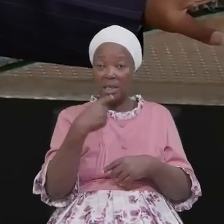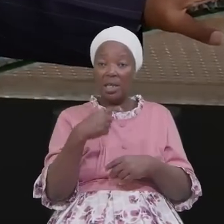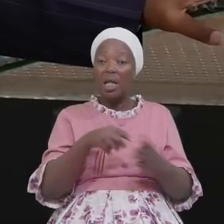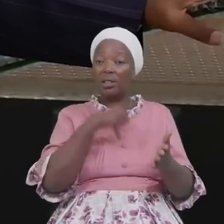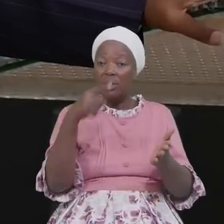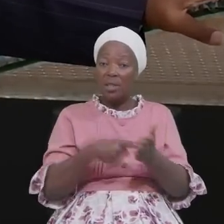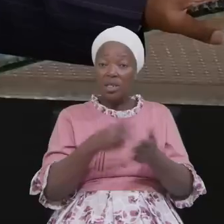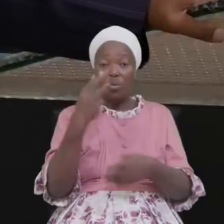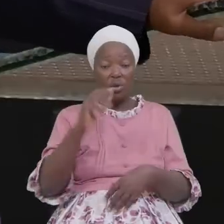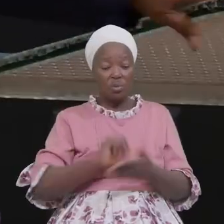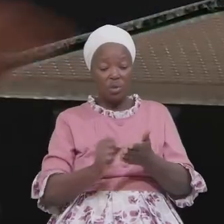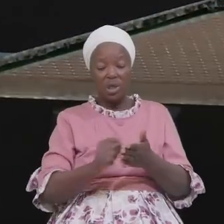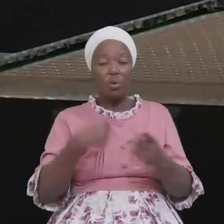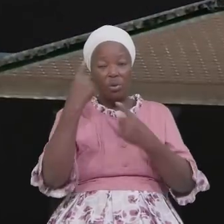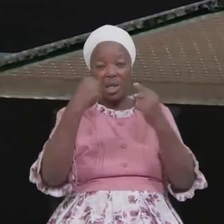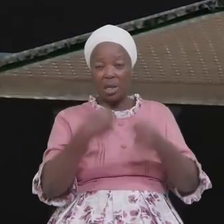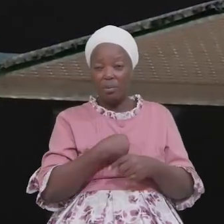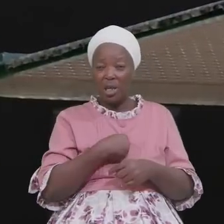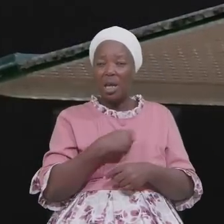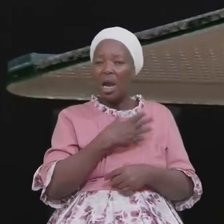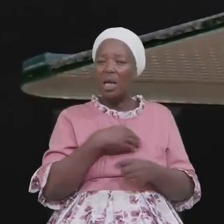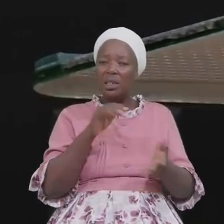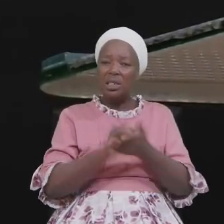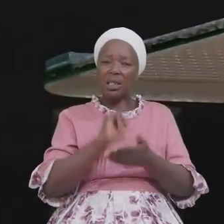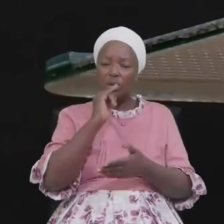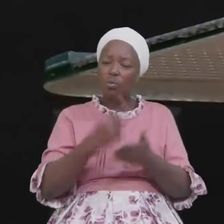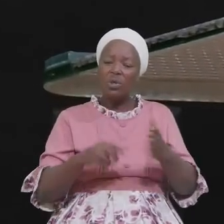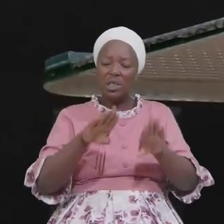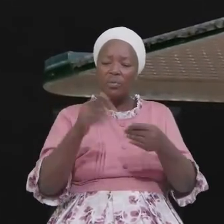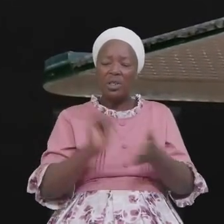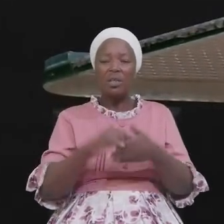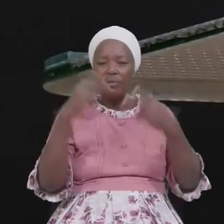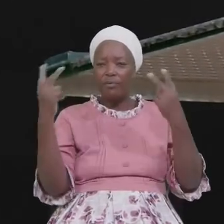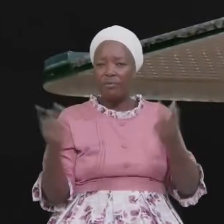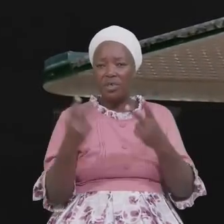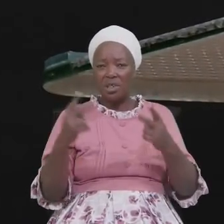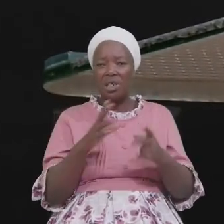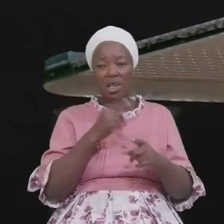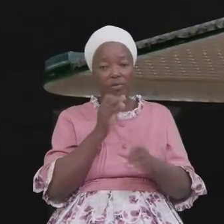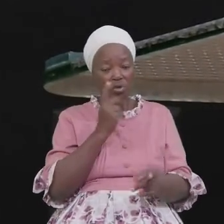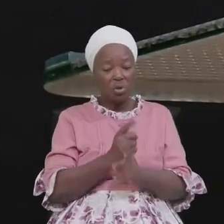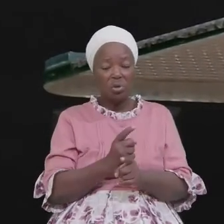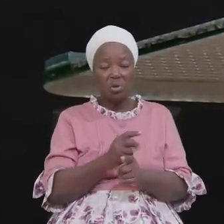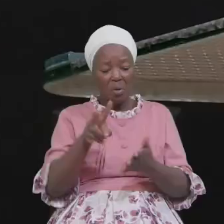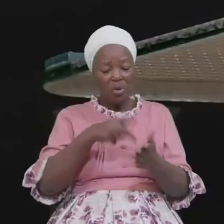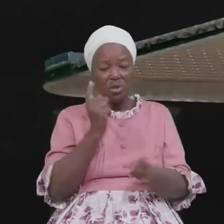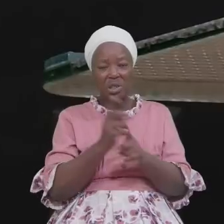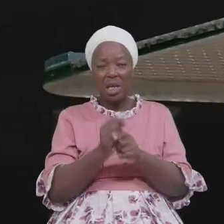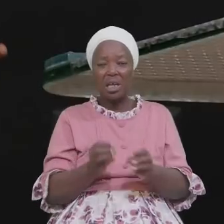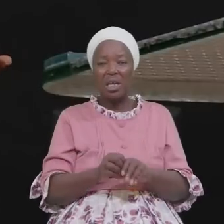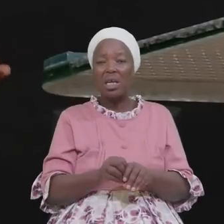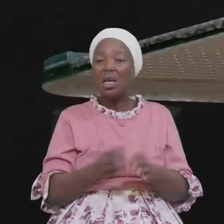was written concerning me. And that's what gives us the victory. If we just read like a general